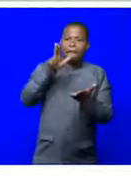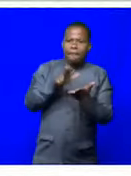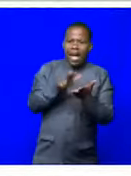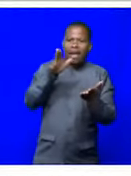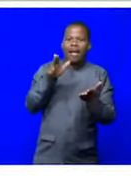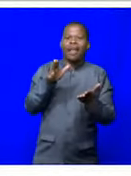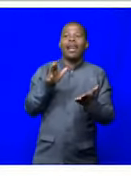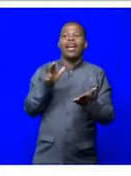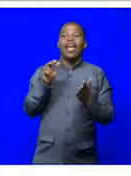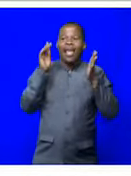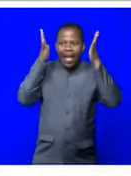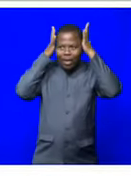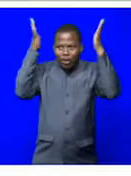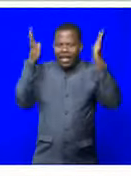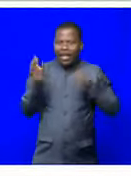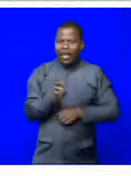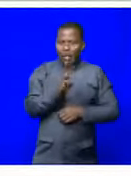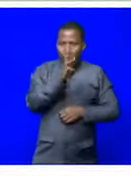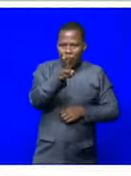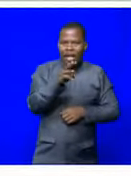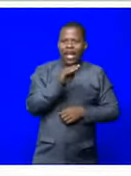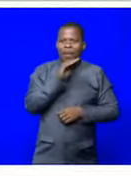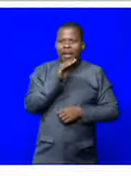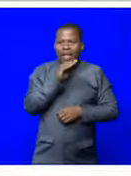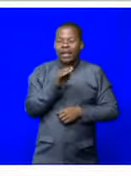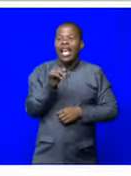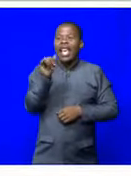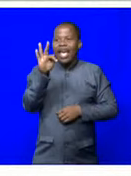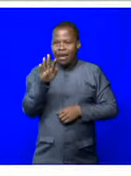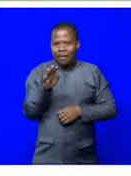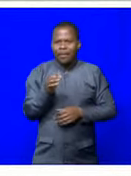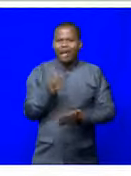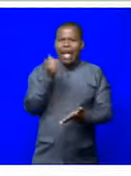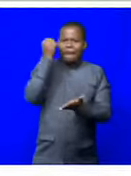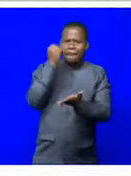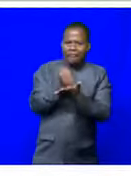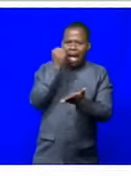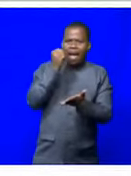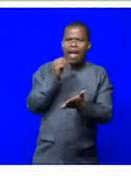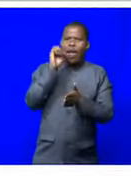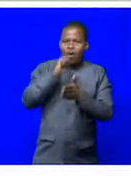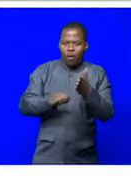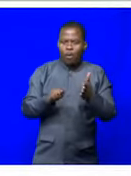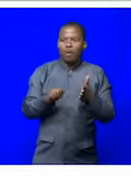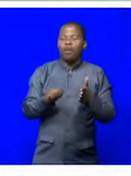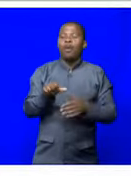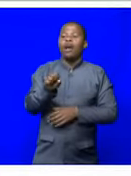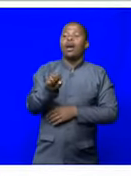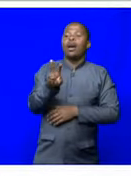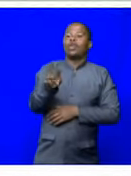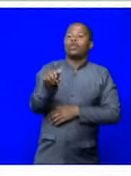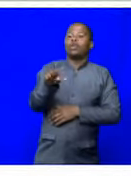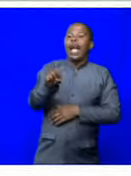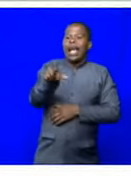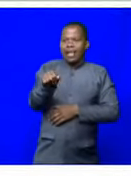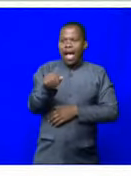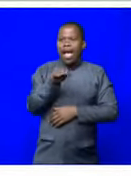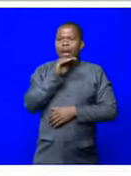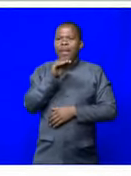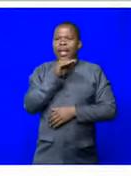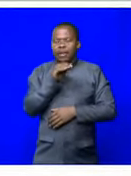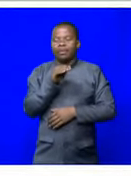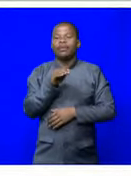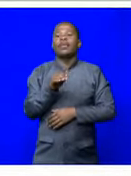swasa internationally uma sewunesitembu sakaswasa ku quality systems management